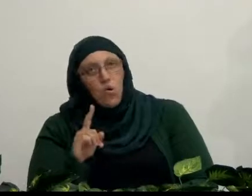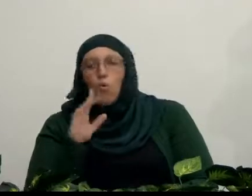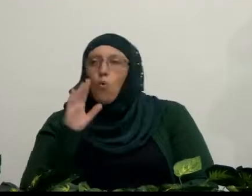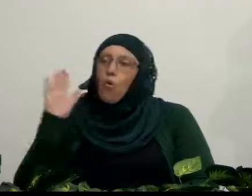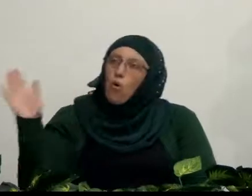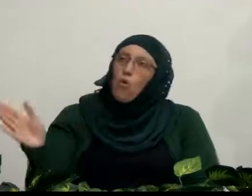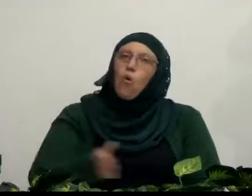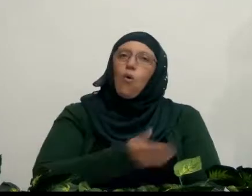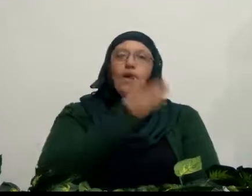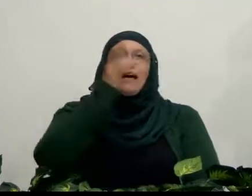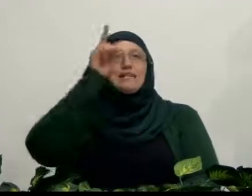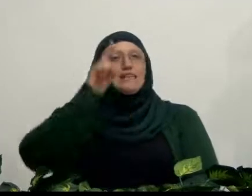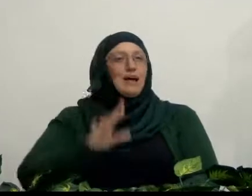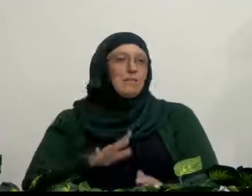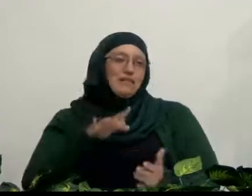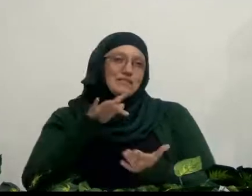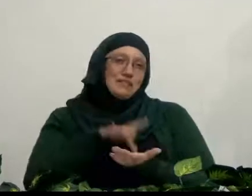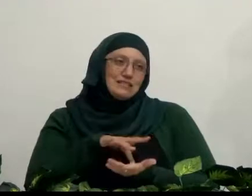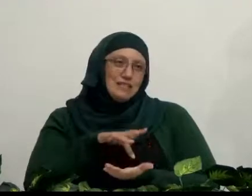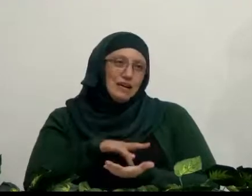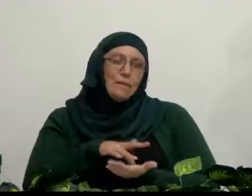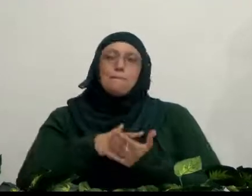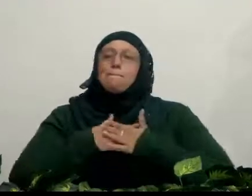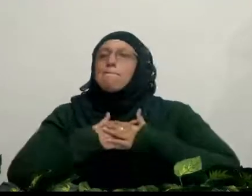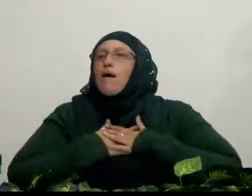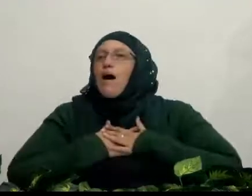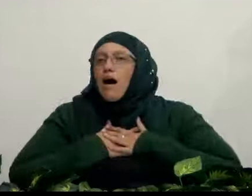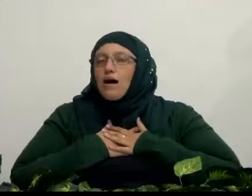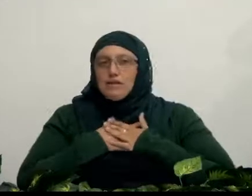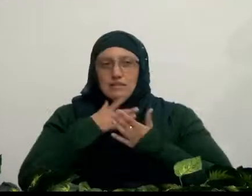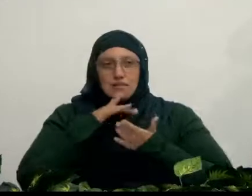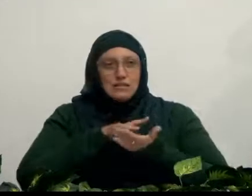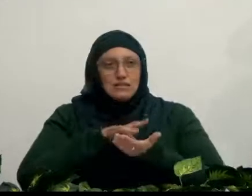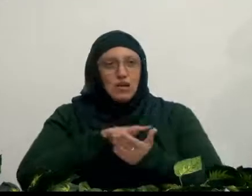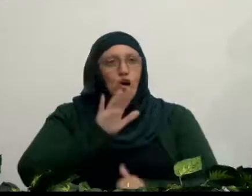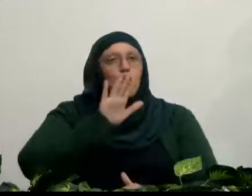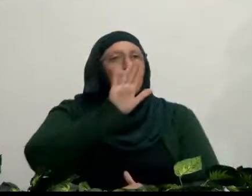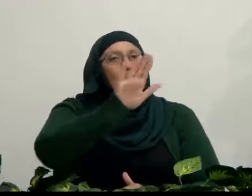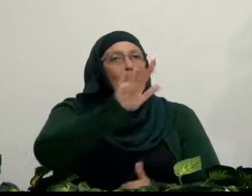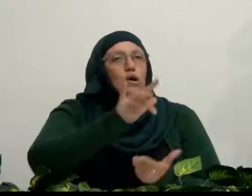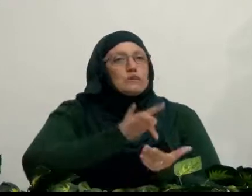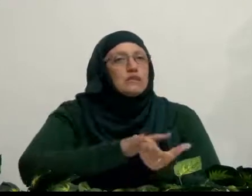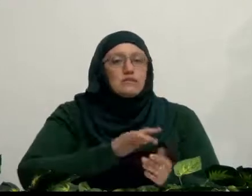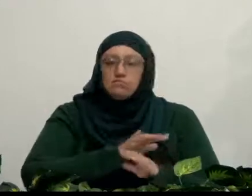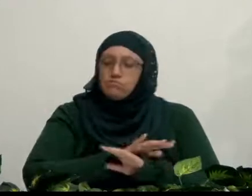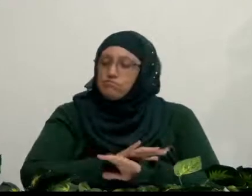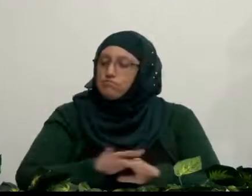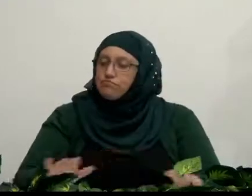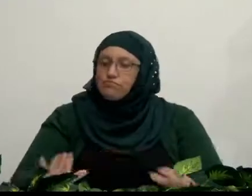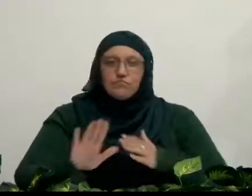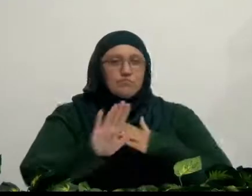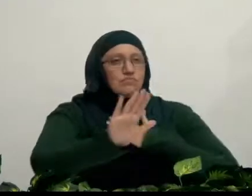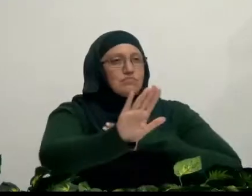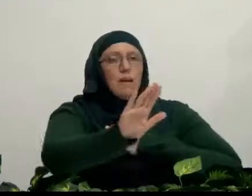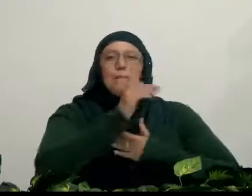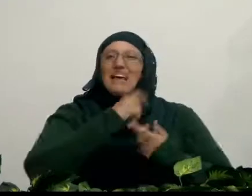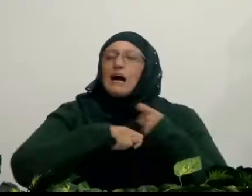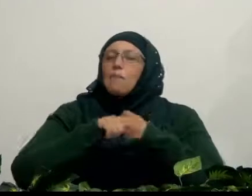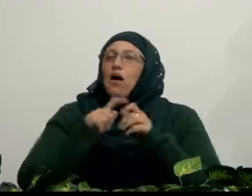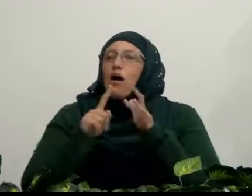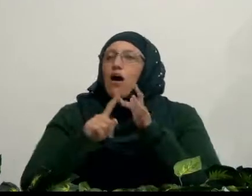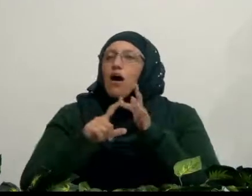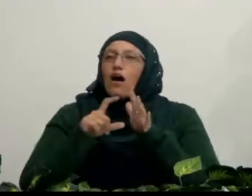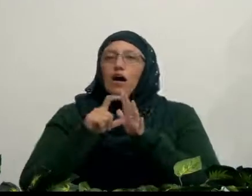centers. So far as it's my center versus your center, we are idolaters. We are caught in the idol of